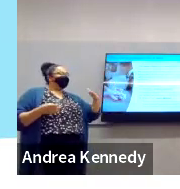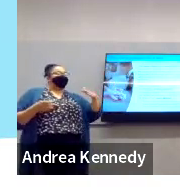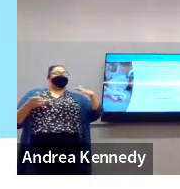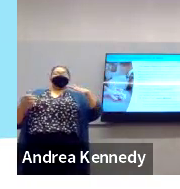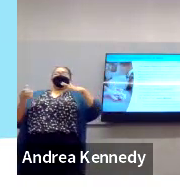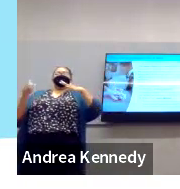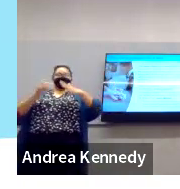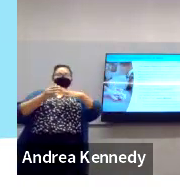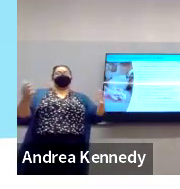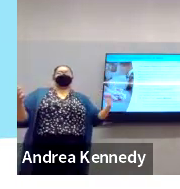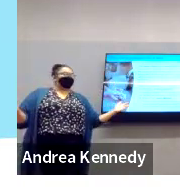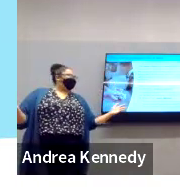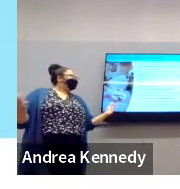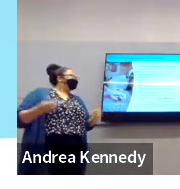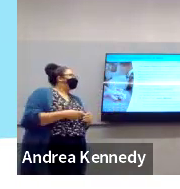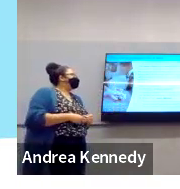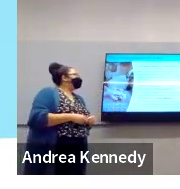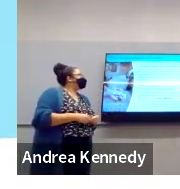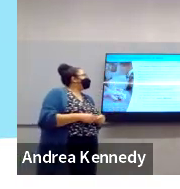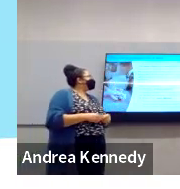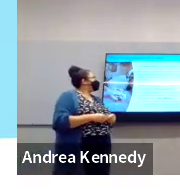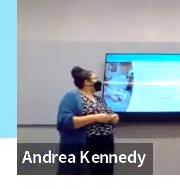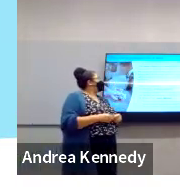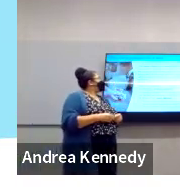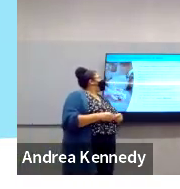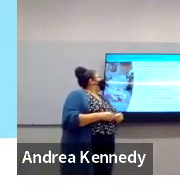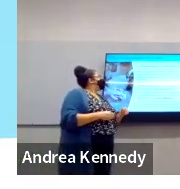decrease per each unit.